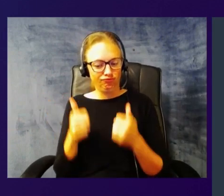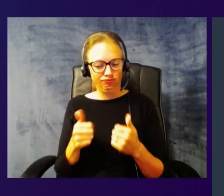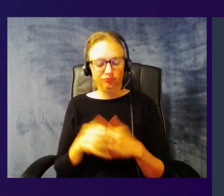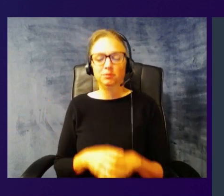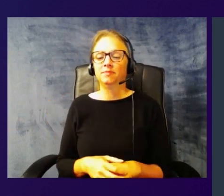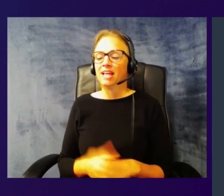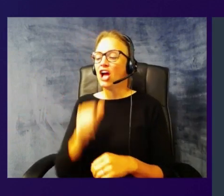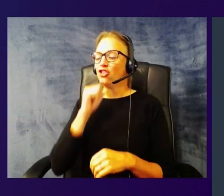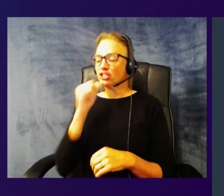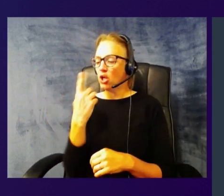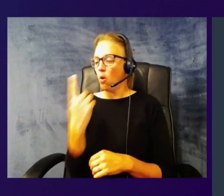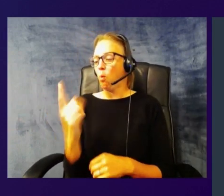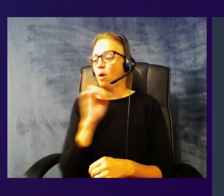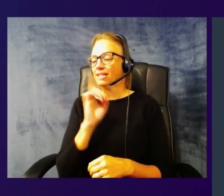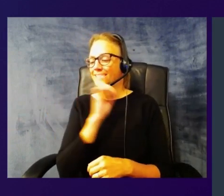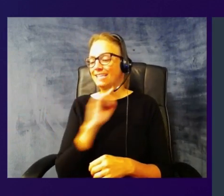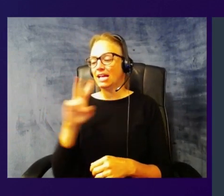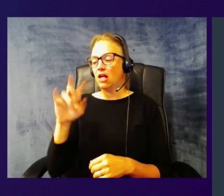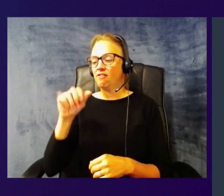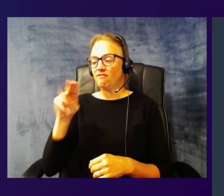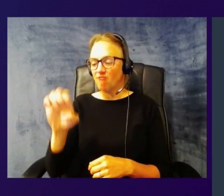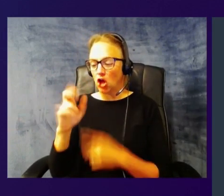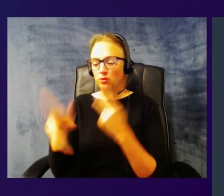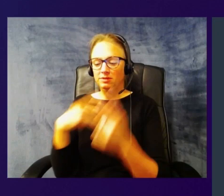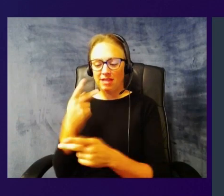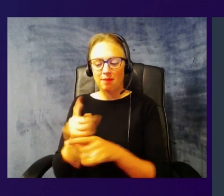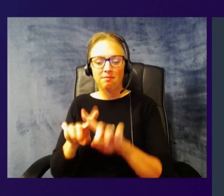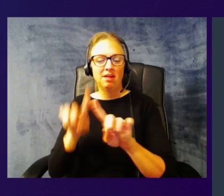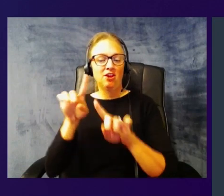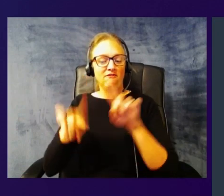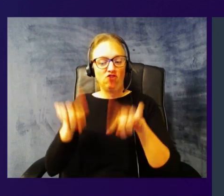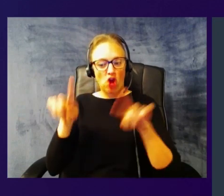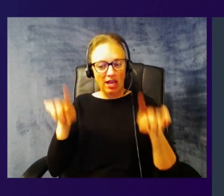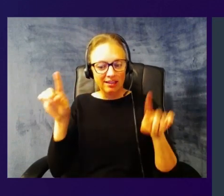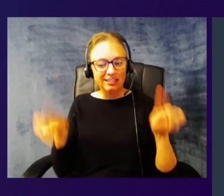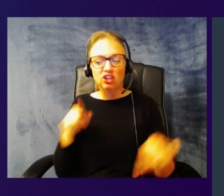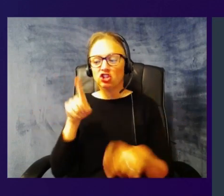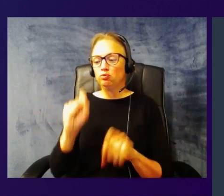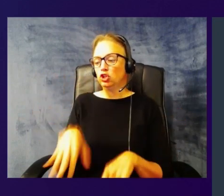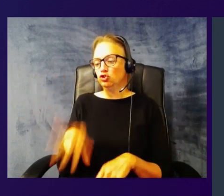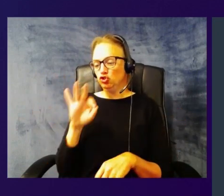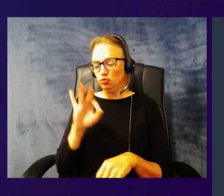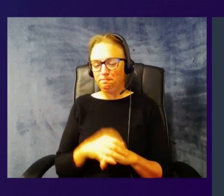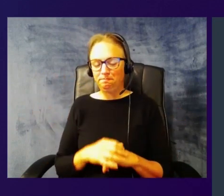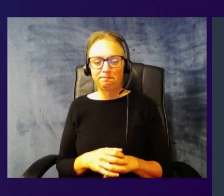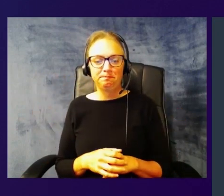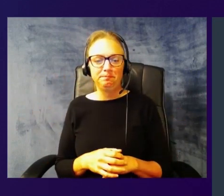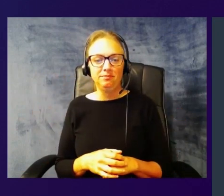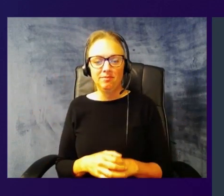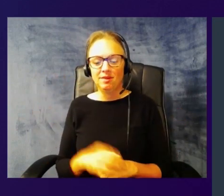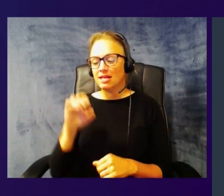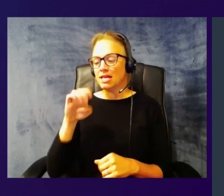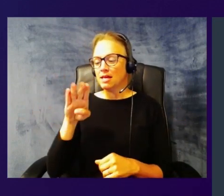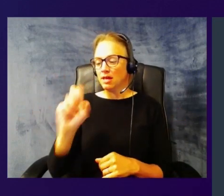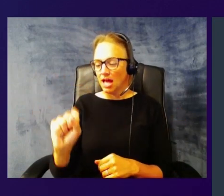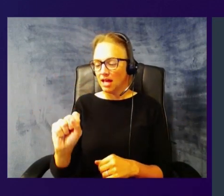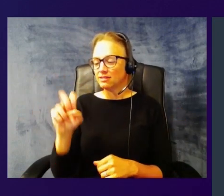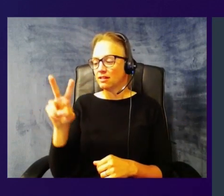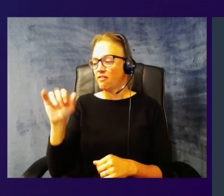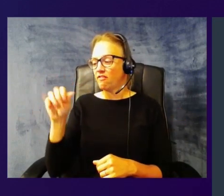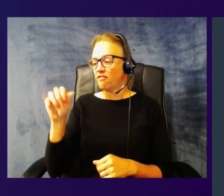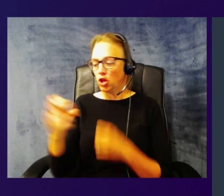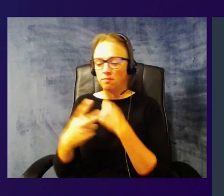just a single volume type. Instead, there's a variety of volume types to choose from. EBS volumes are archived for